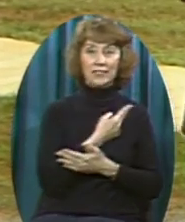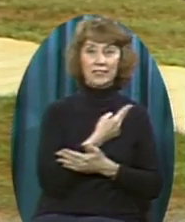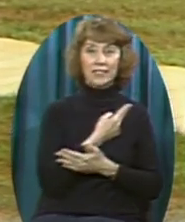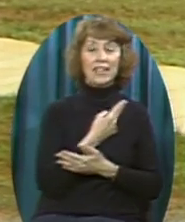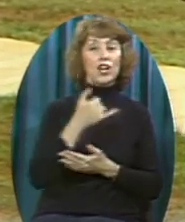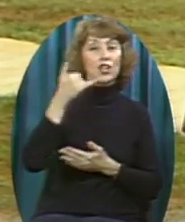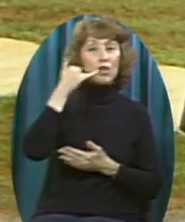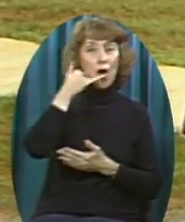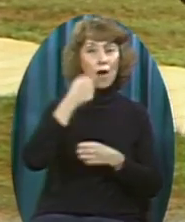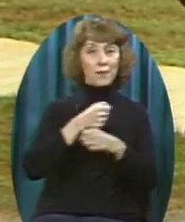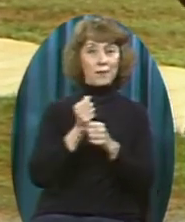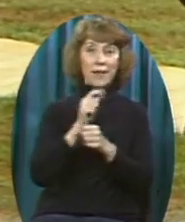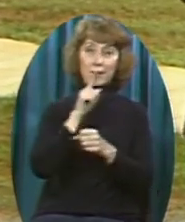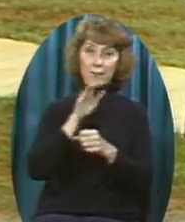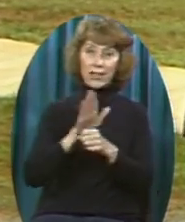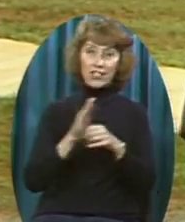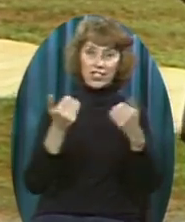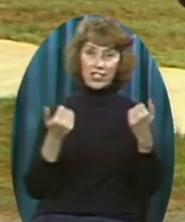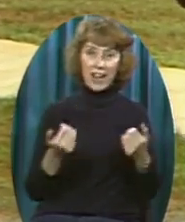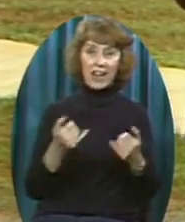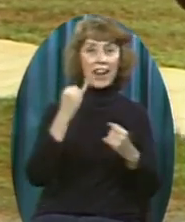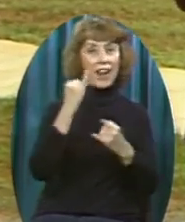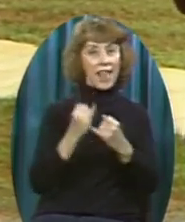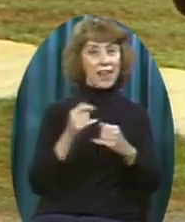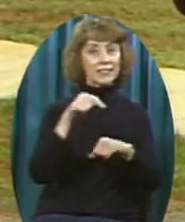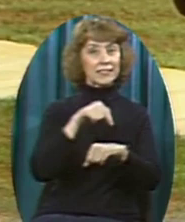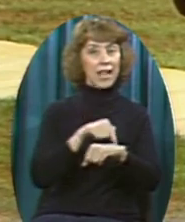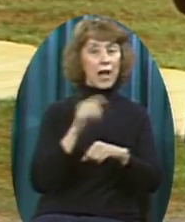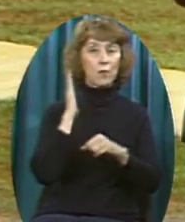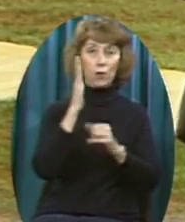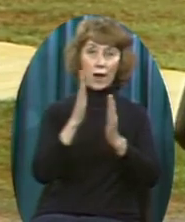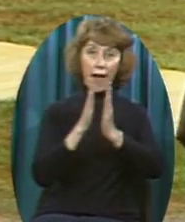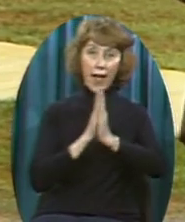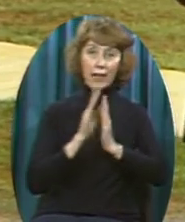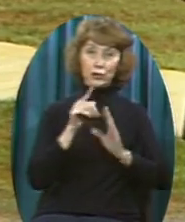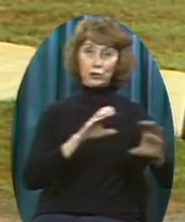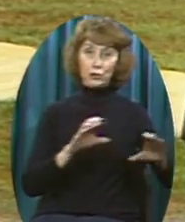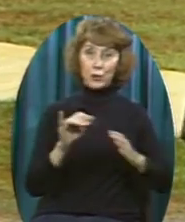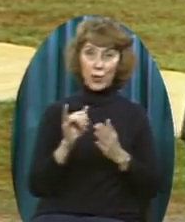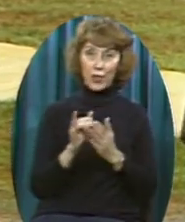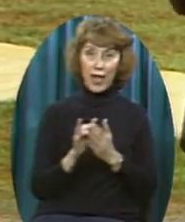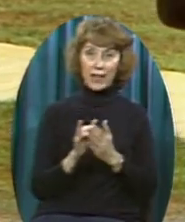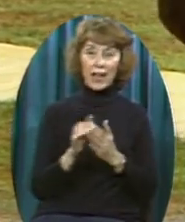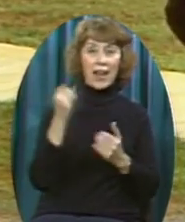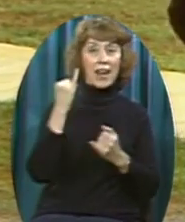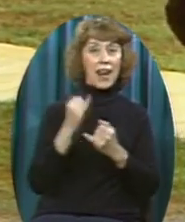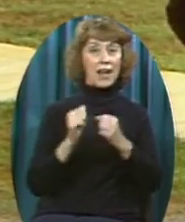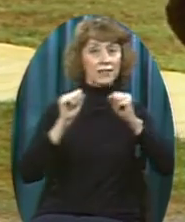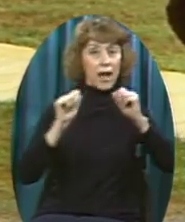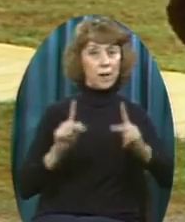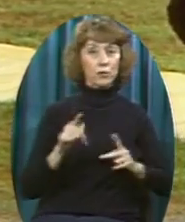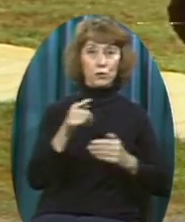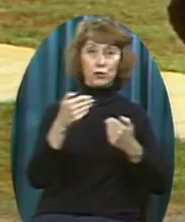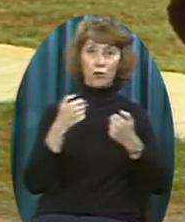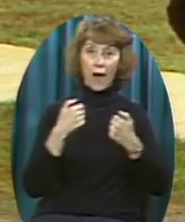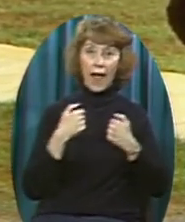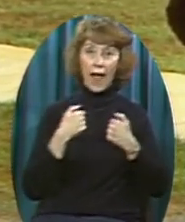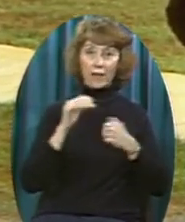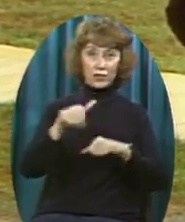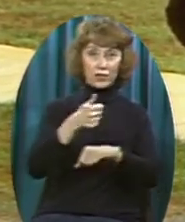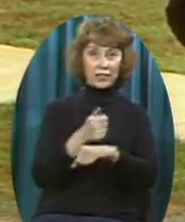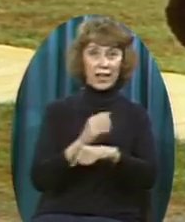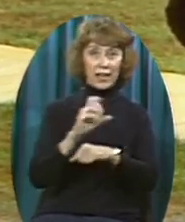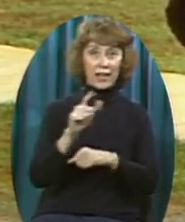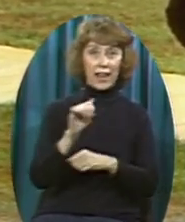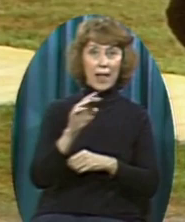the last time ever we're going to ask you to help us in this project and the last opportunity you'll have to stake your claim